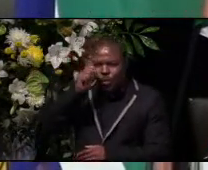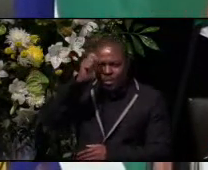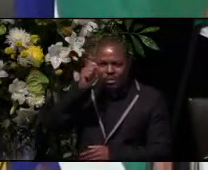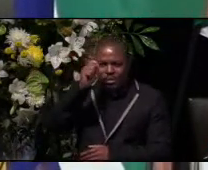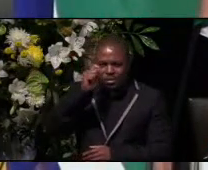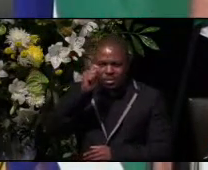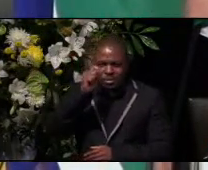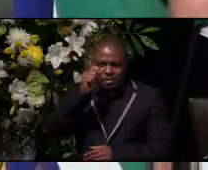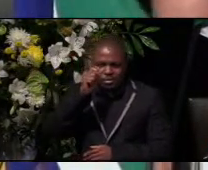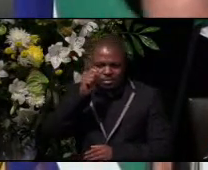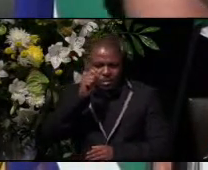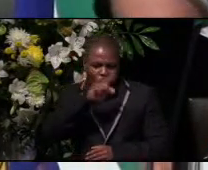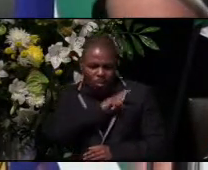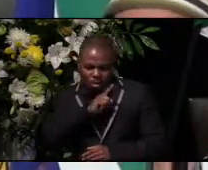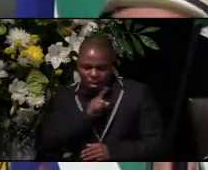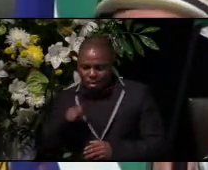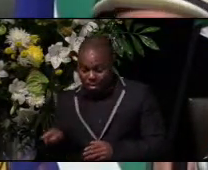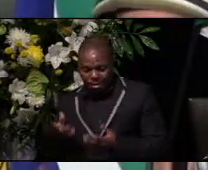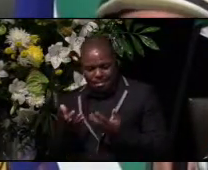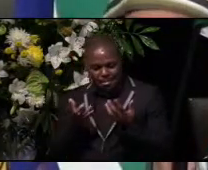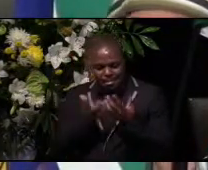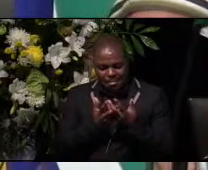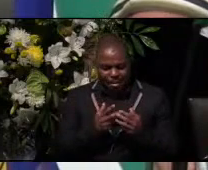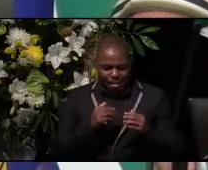own conditions